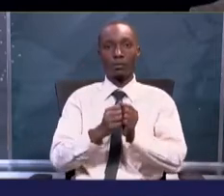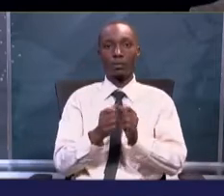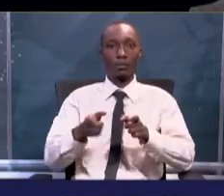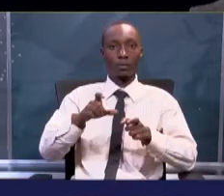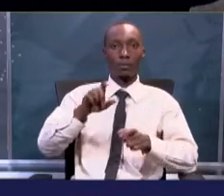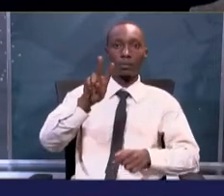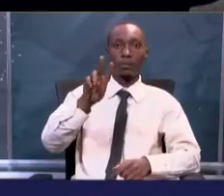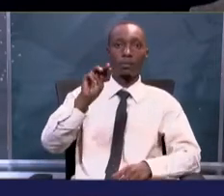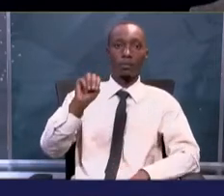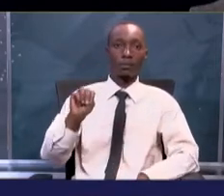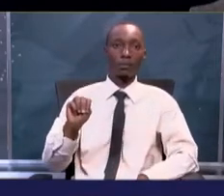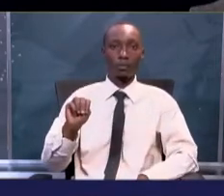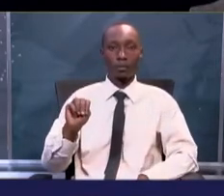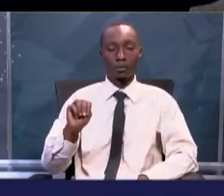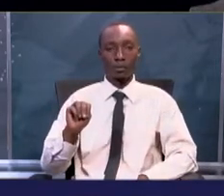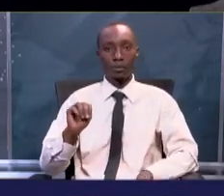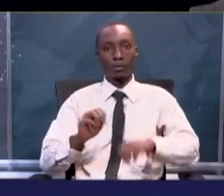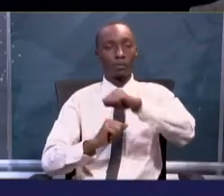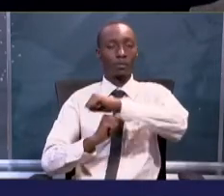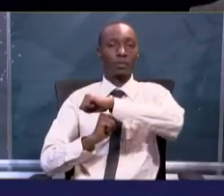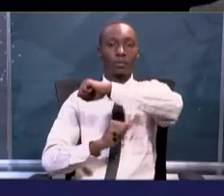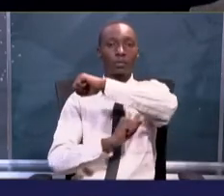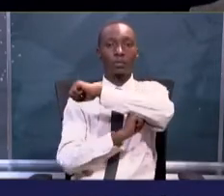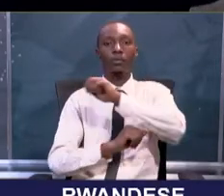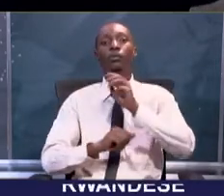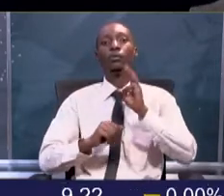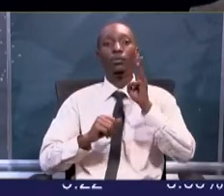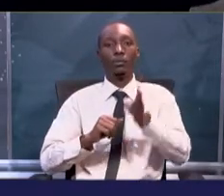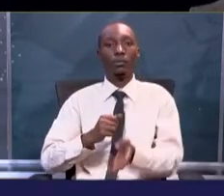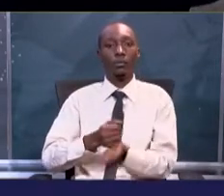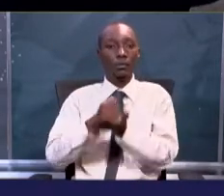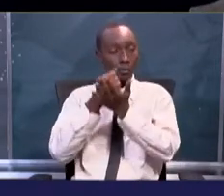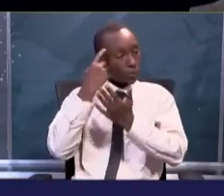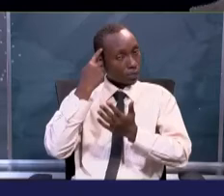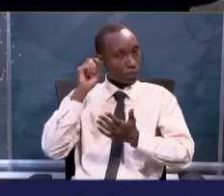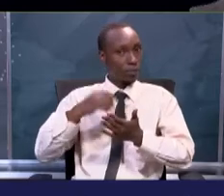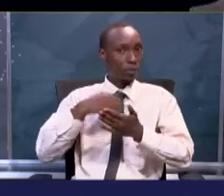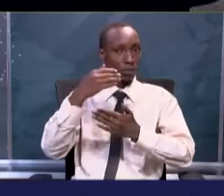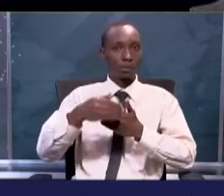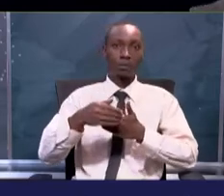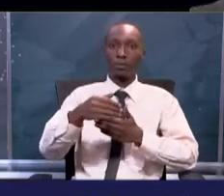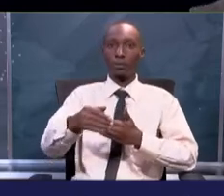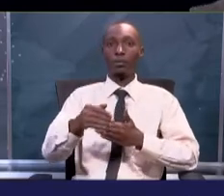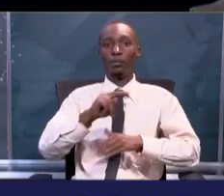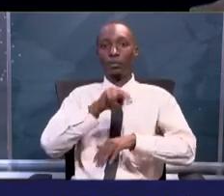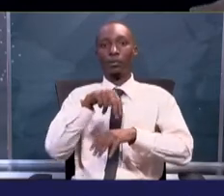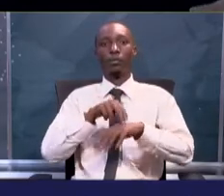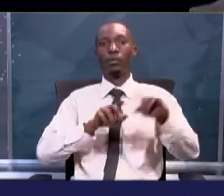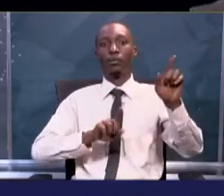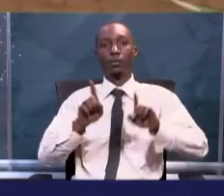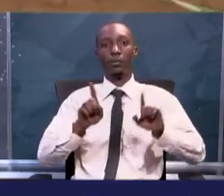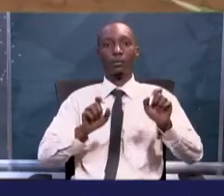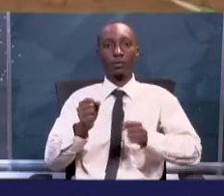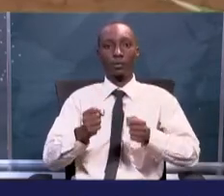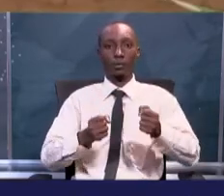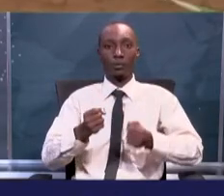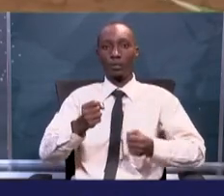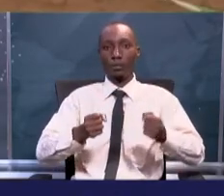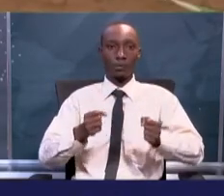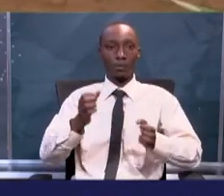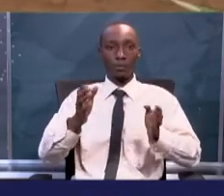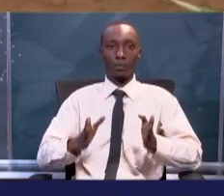million shillings. The sponsorship will cater for the remaining rounds of the Kenya National Rally Championship and